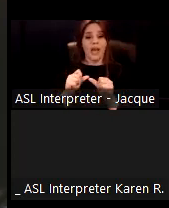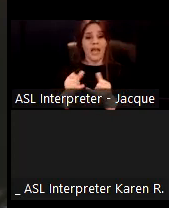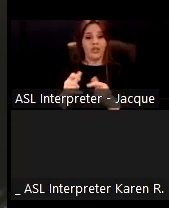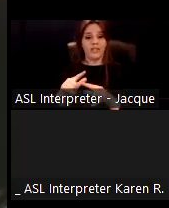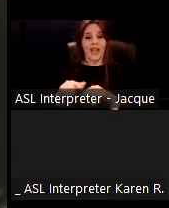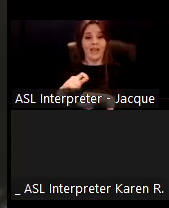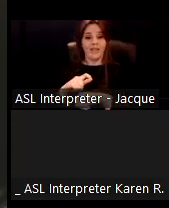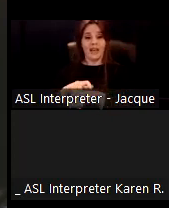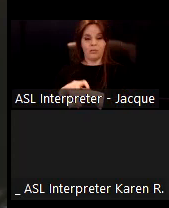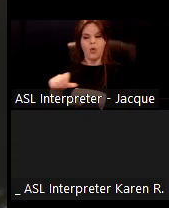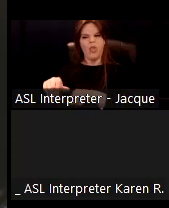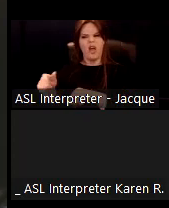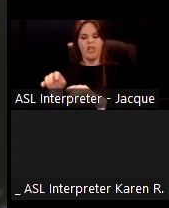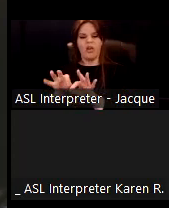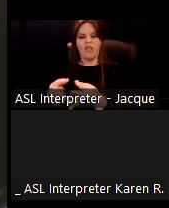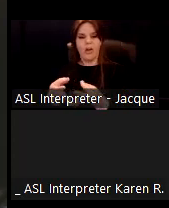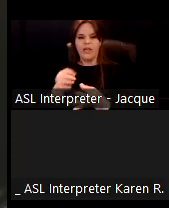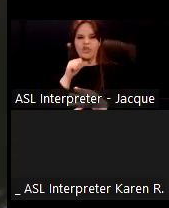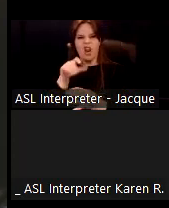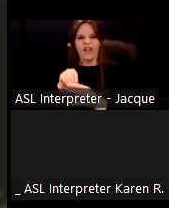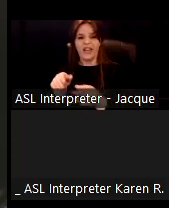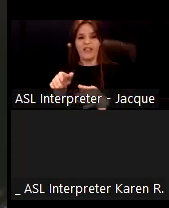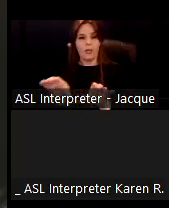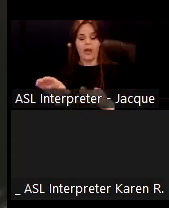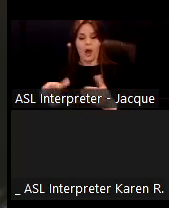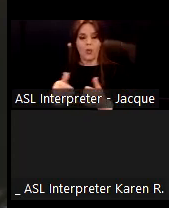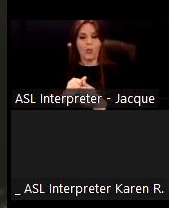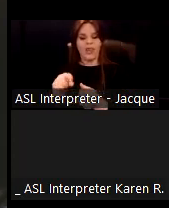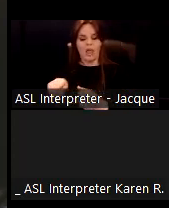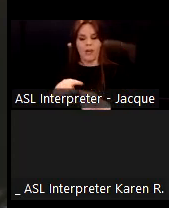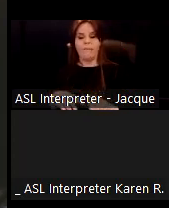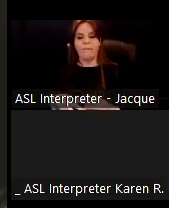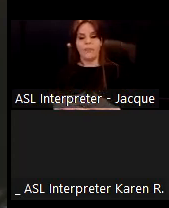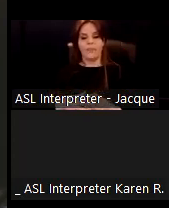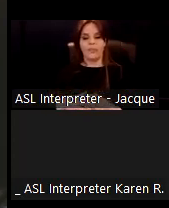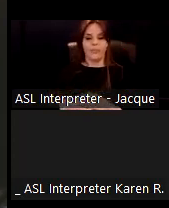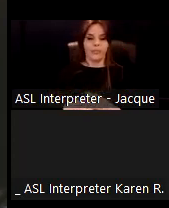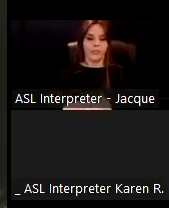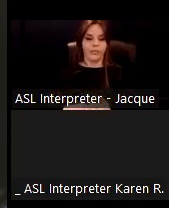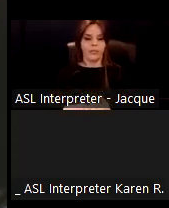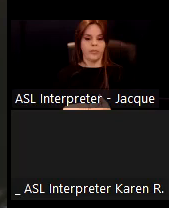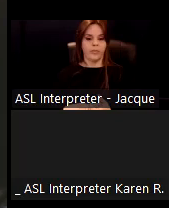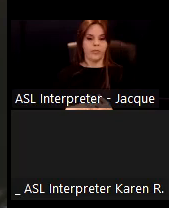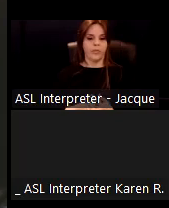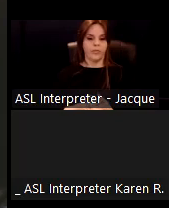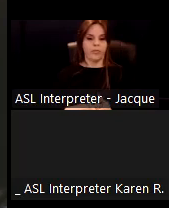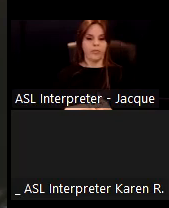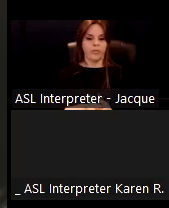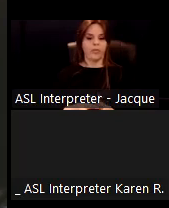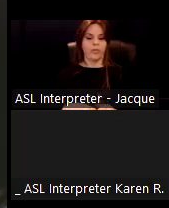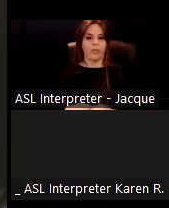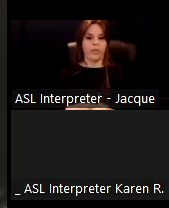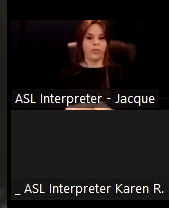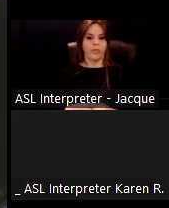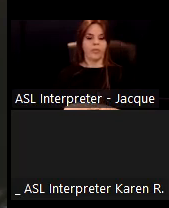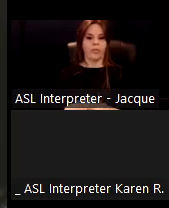the other families wouldn't be in that breakout room. Trying to think if